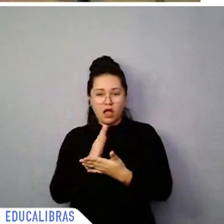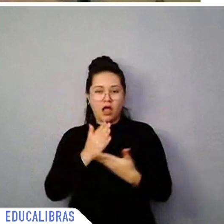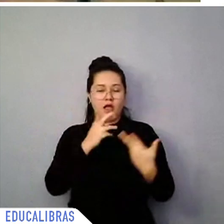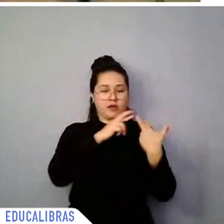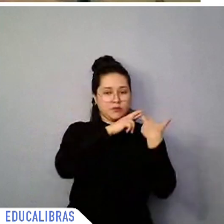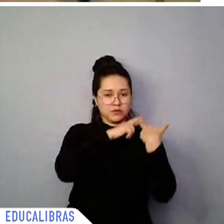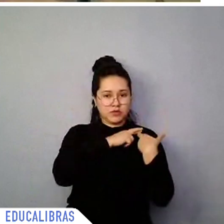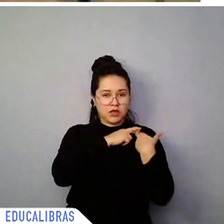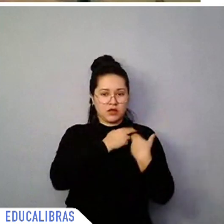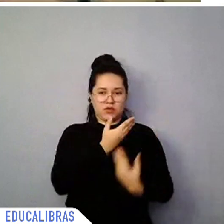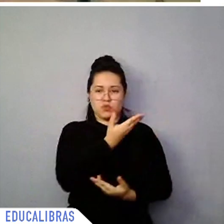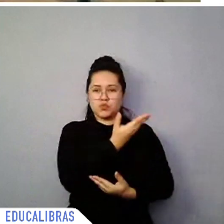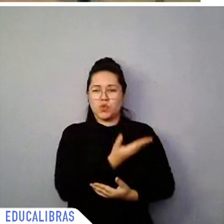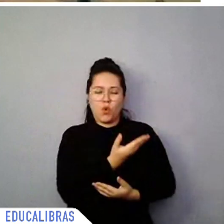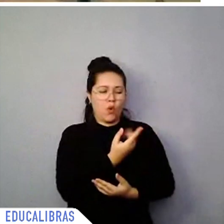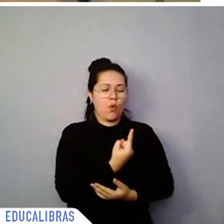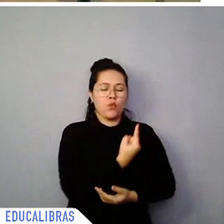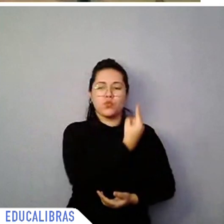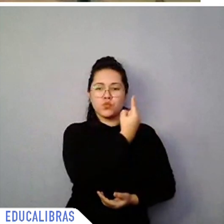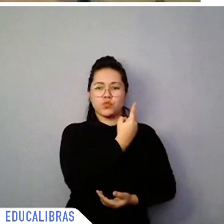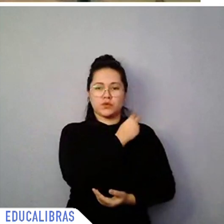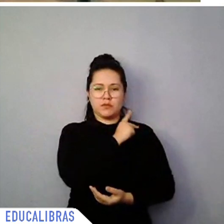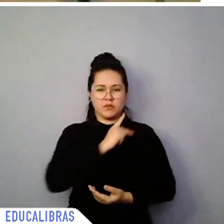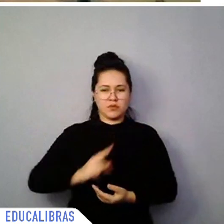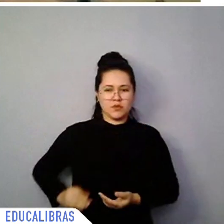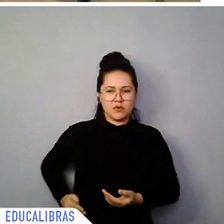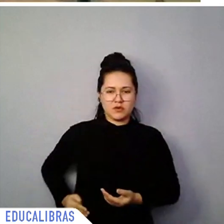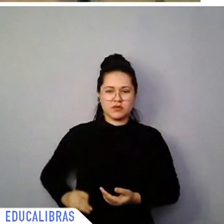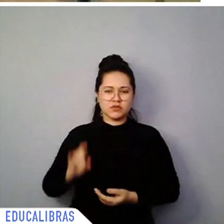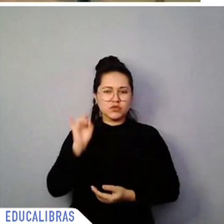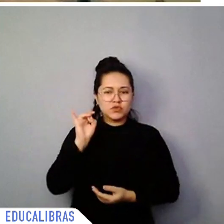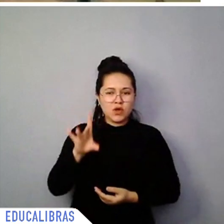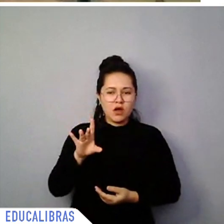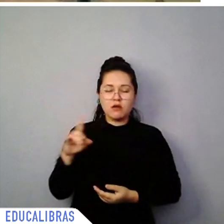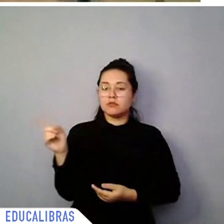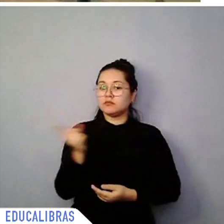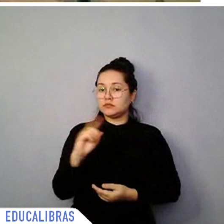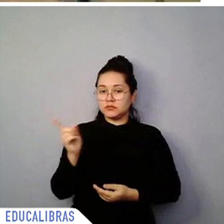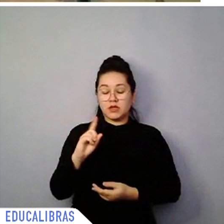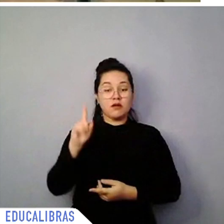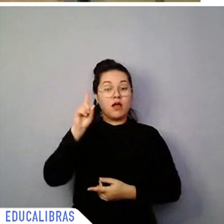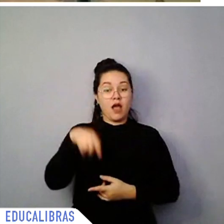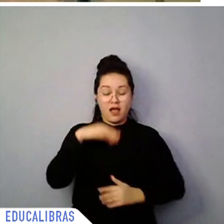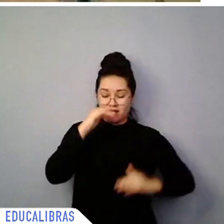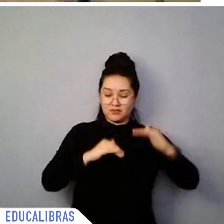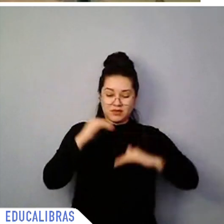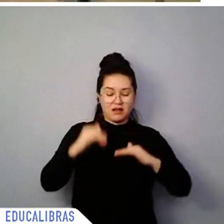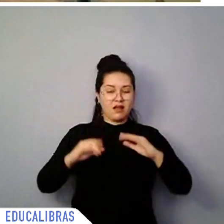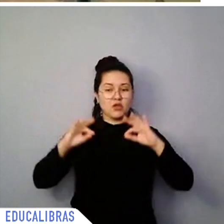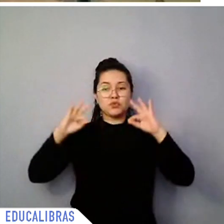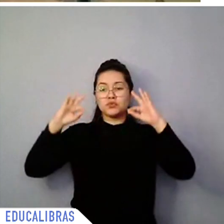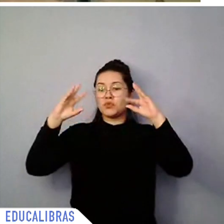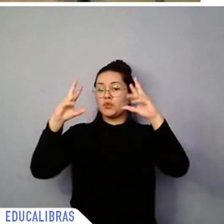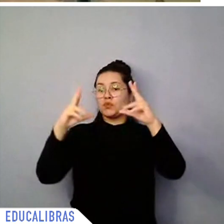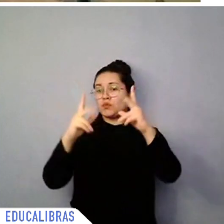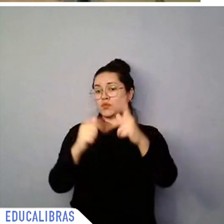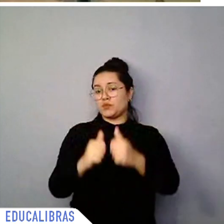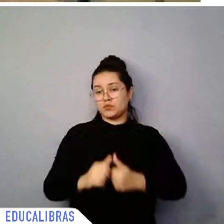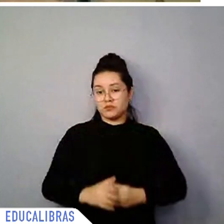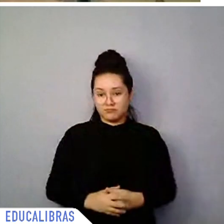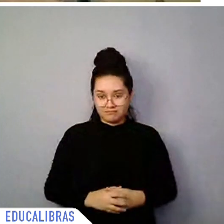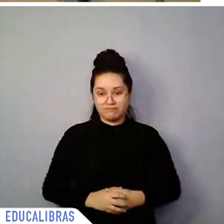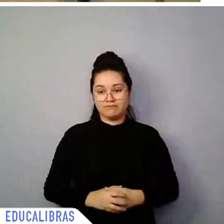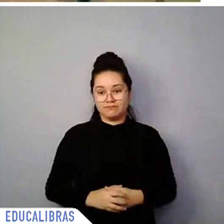pandemics. And now I think they at least are attend to the fact that they need to